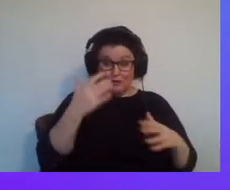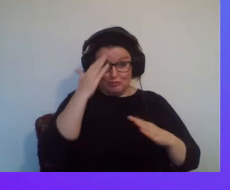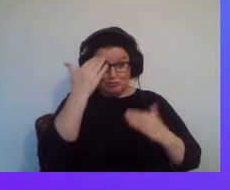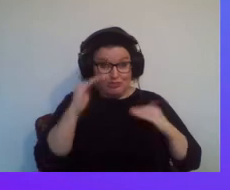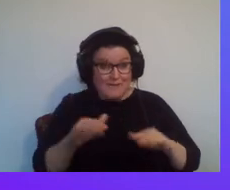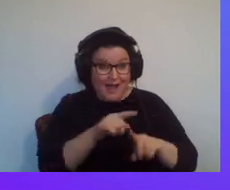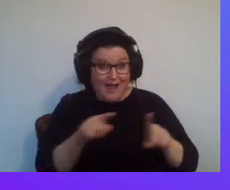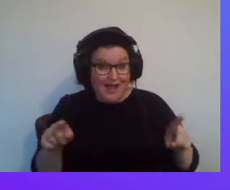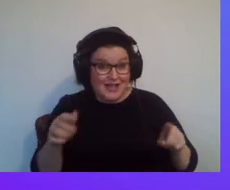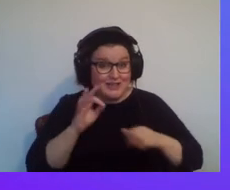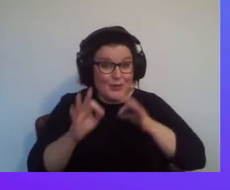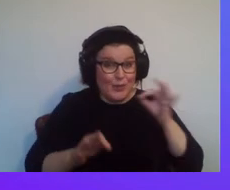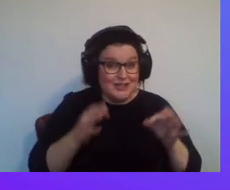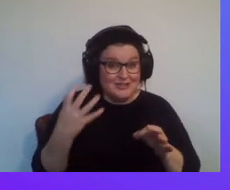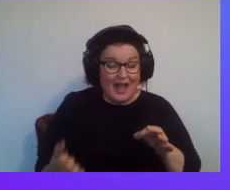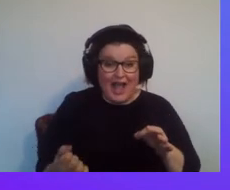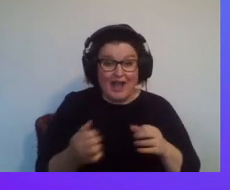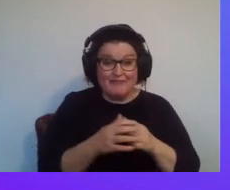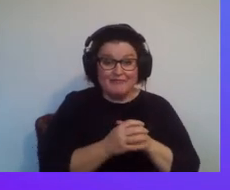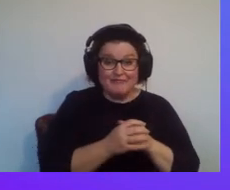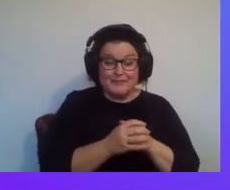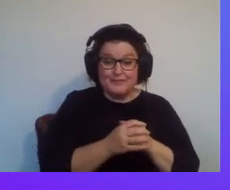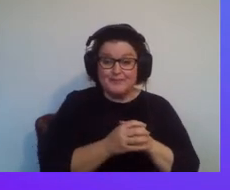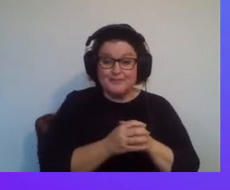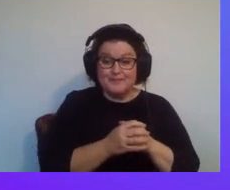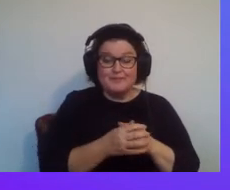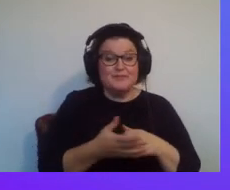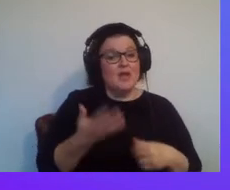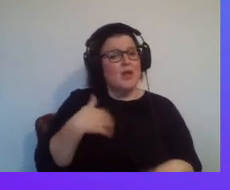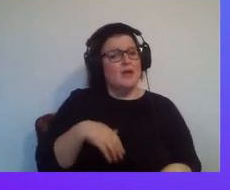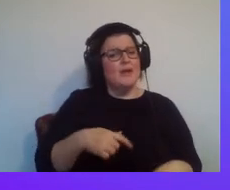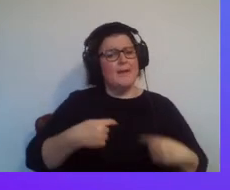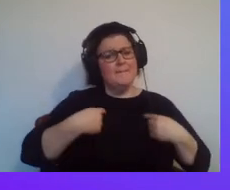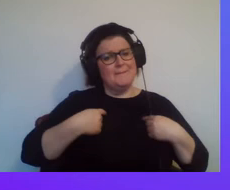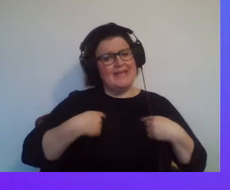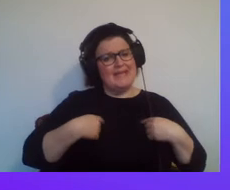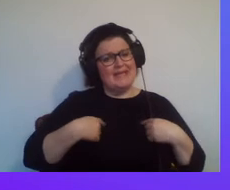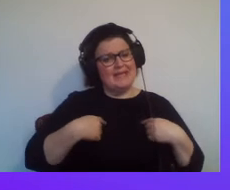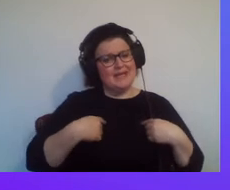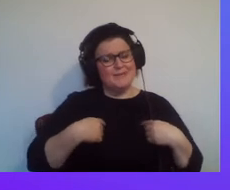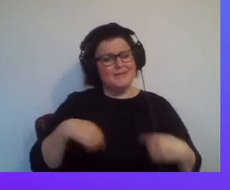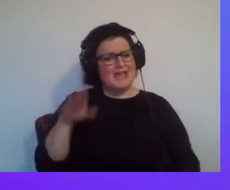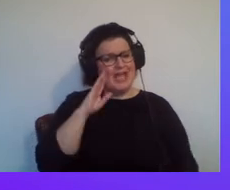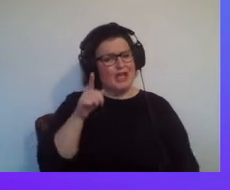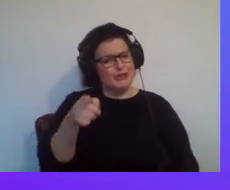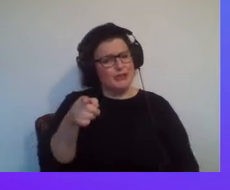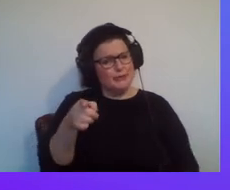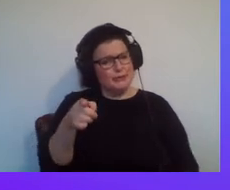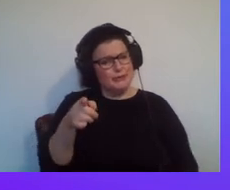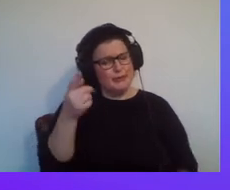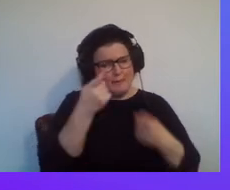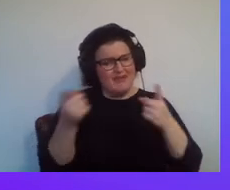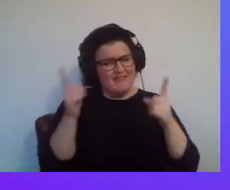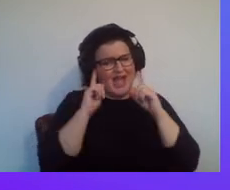yep. possible. You see, Professor, when I hear you talk about inequality, I do wonder about, unless